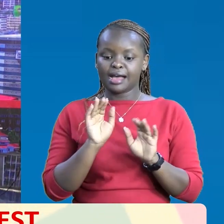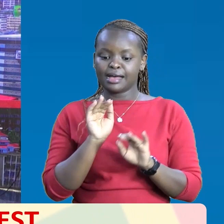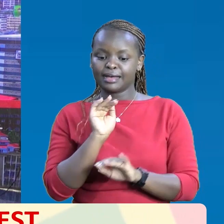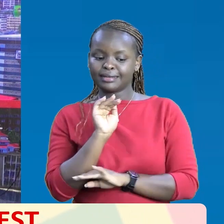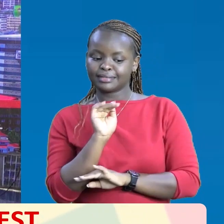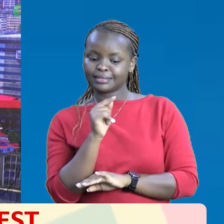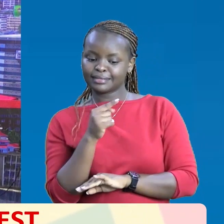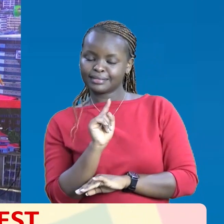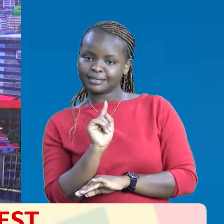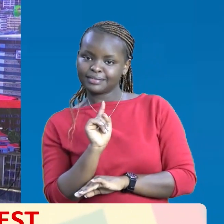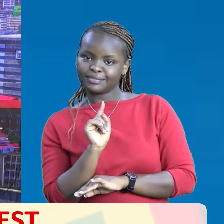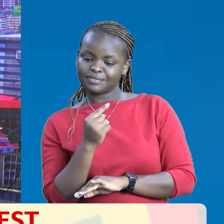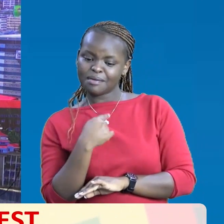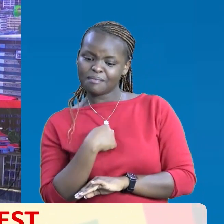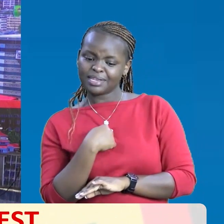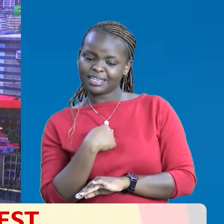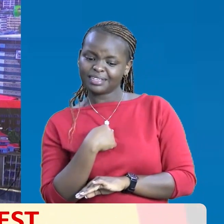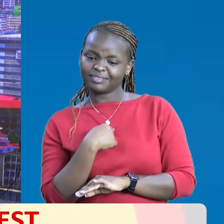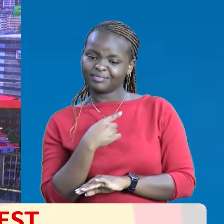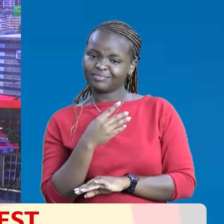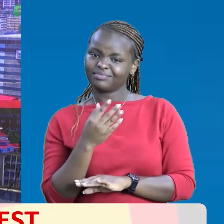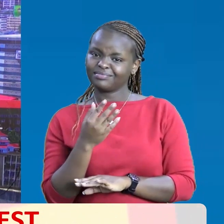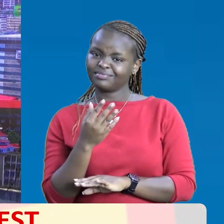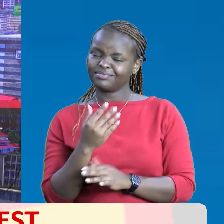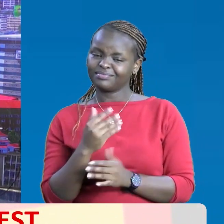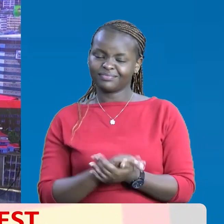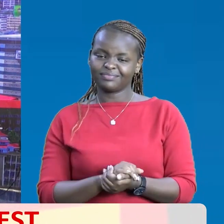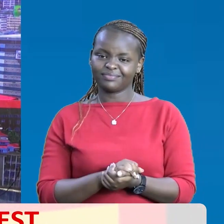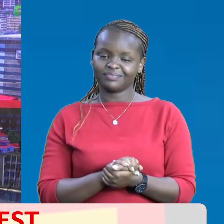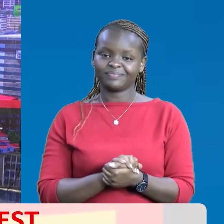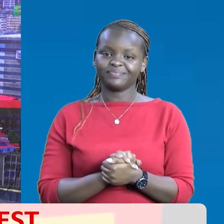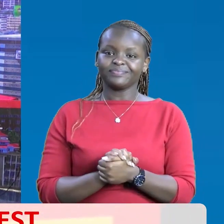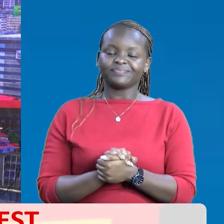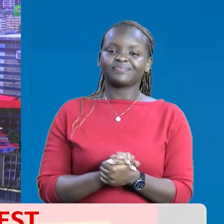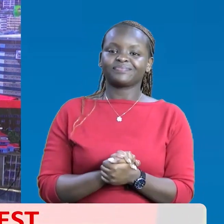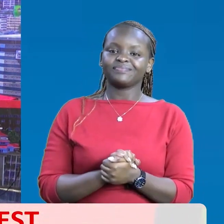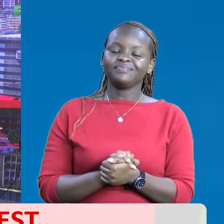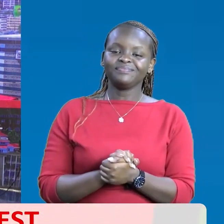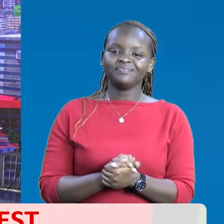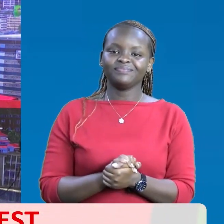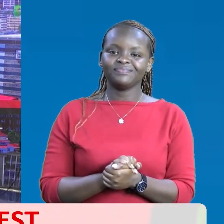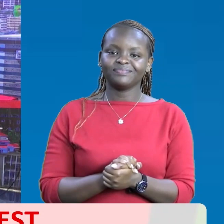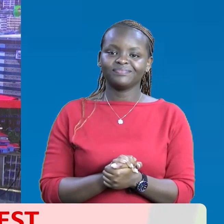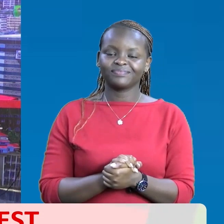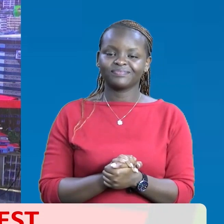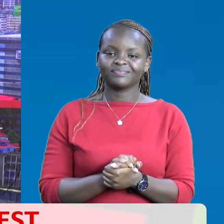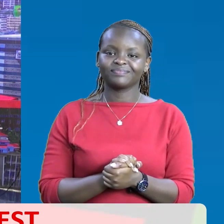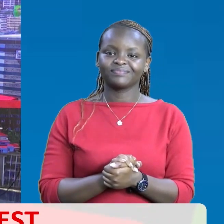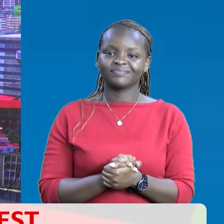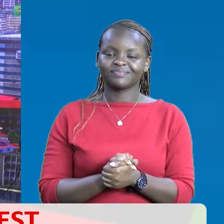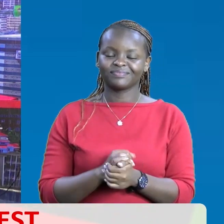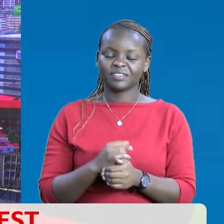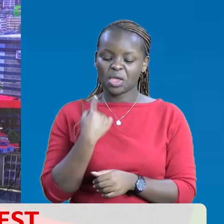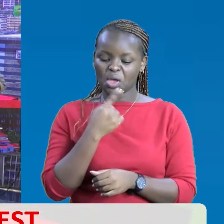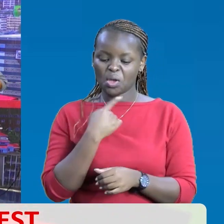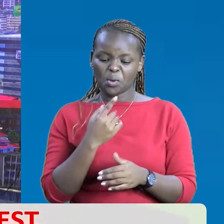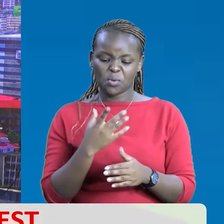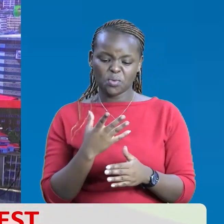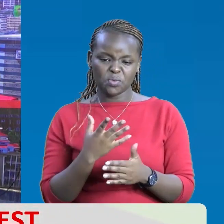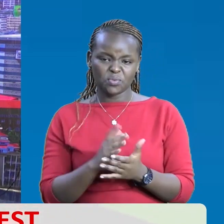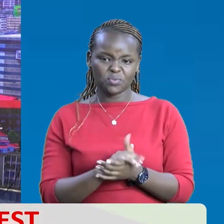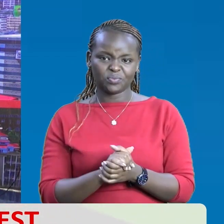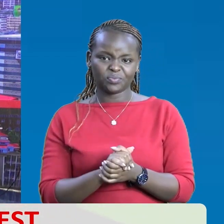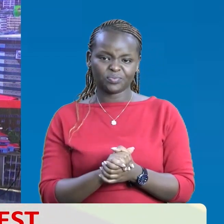is it me attracting you or am I what is happening today? You're attracting, unaweza kujiuliza who are these I'm attracting? Who are these? Because